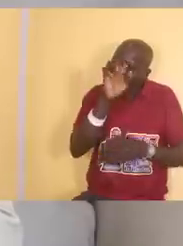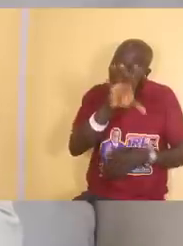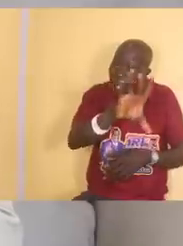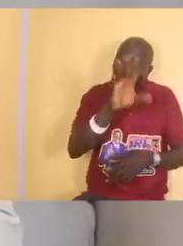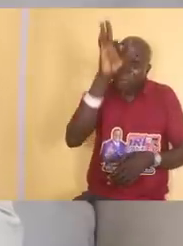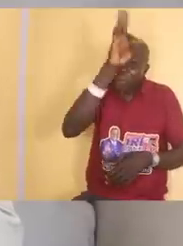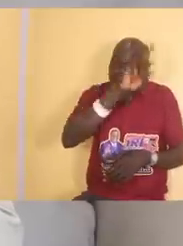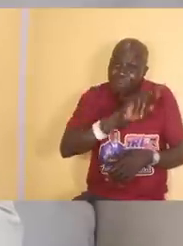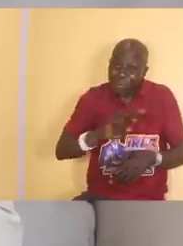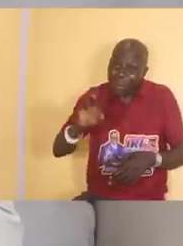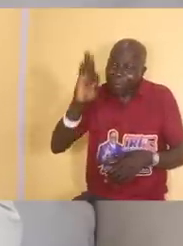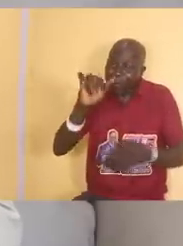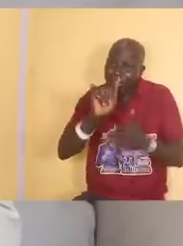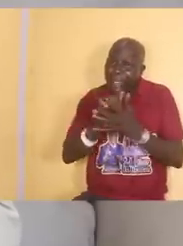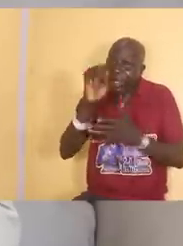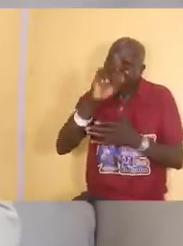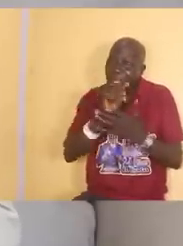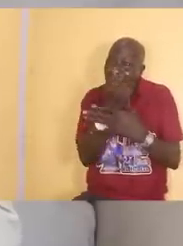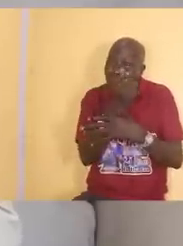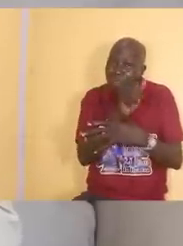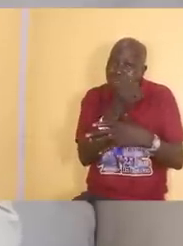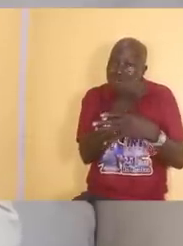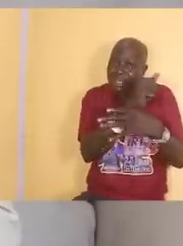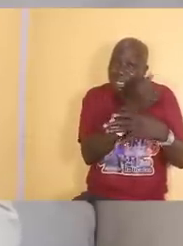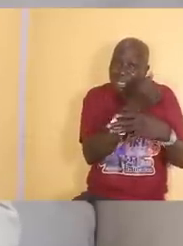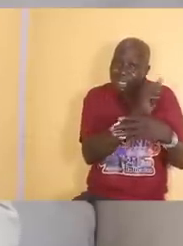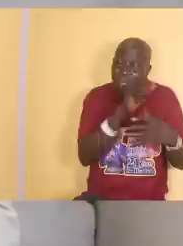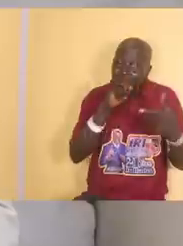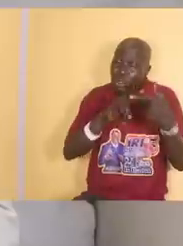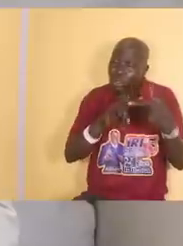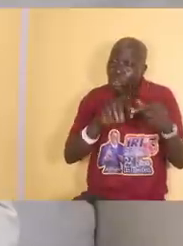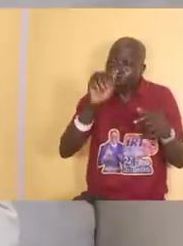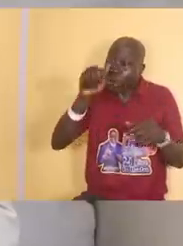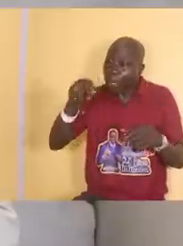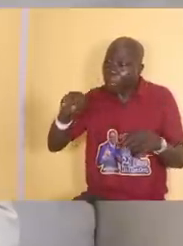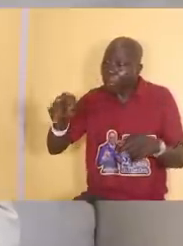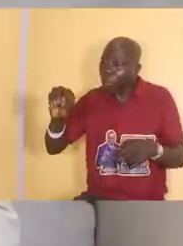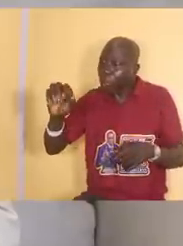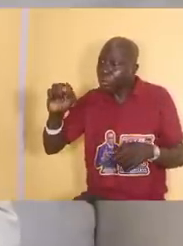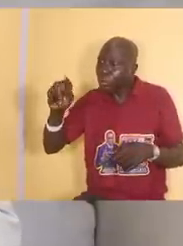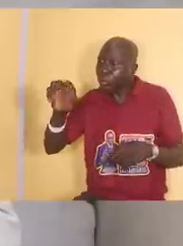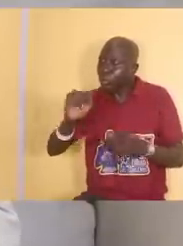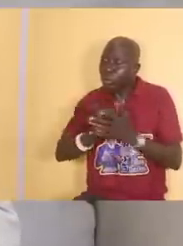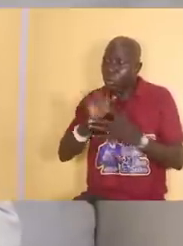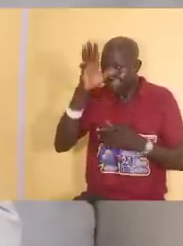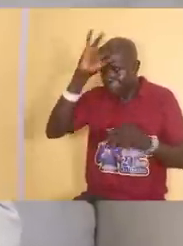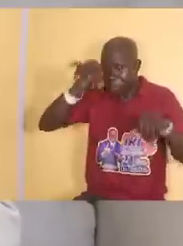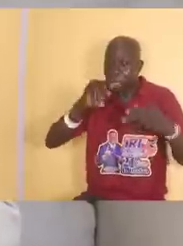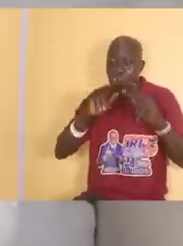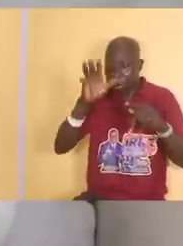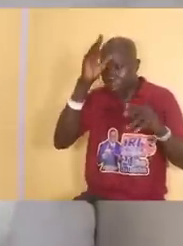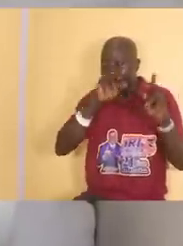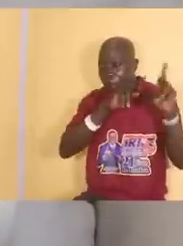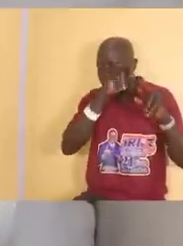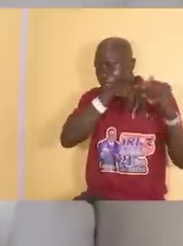We'll be using the one that has been verified. I'm a share apostle Dr. S.M. Mustafa. So apostle Dr. S.M. Mustafa Babasebioba. We want